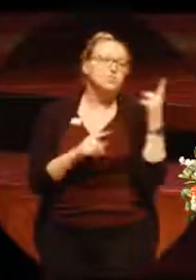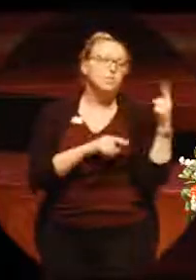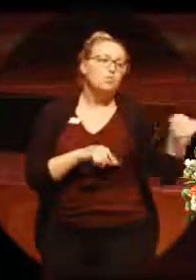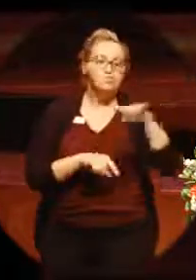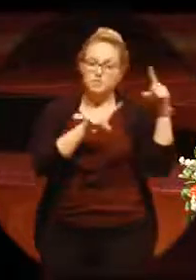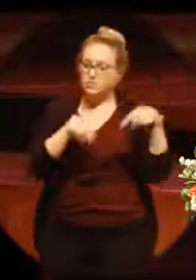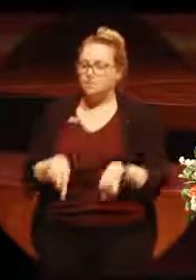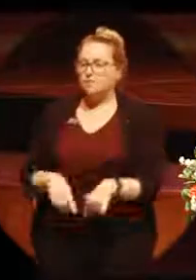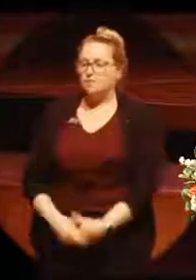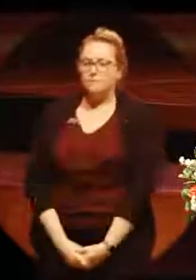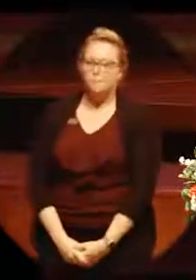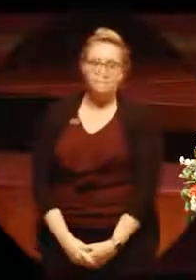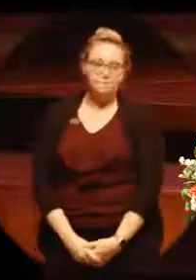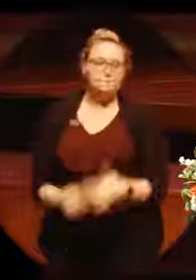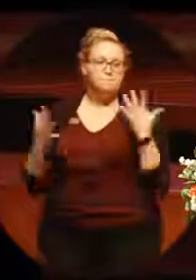doing.